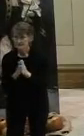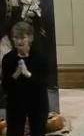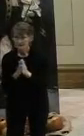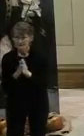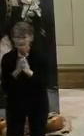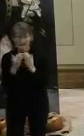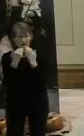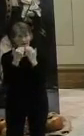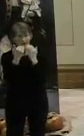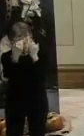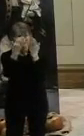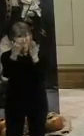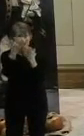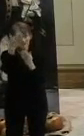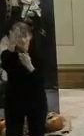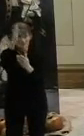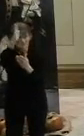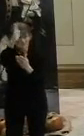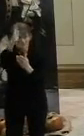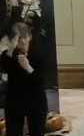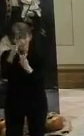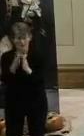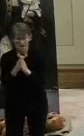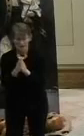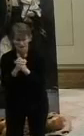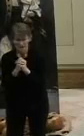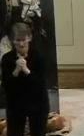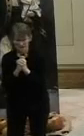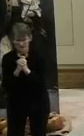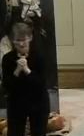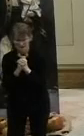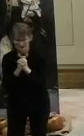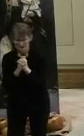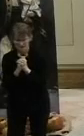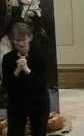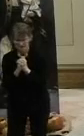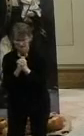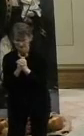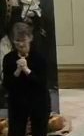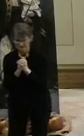peace. Thanks be to God.